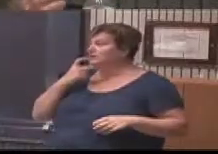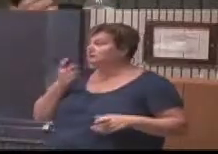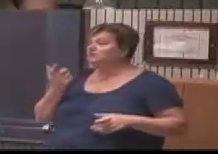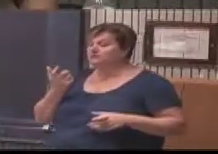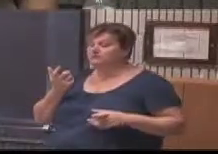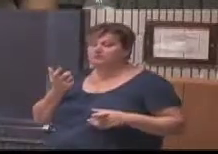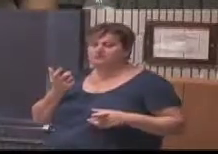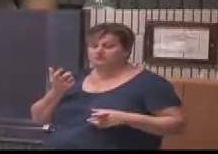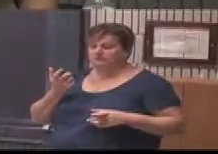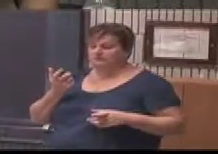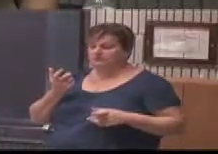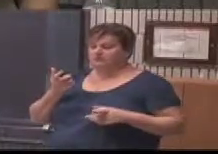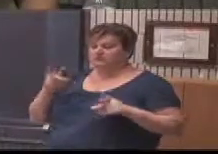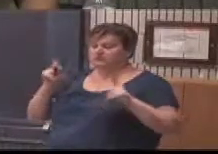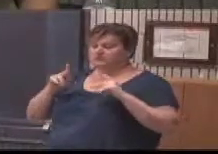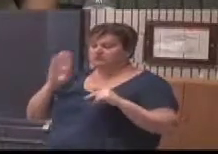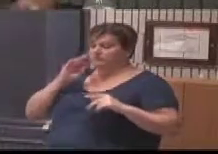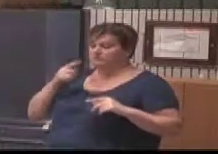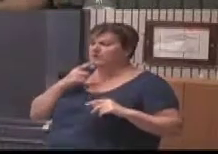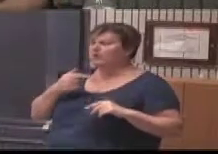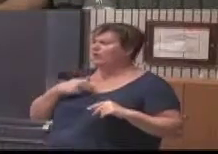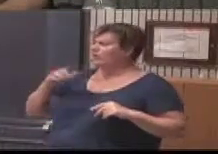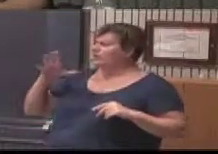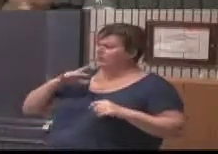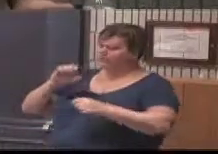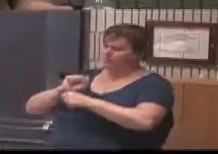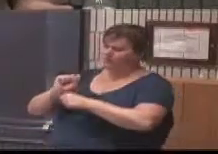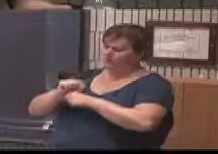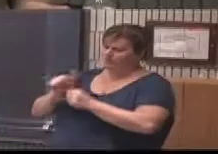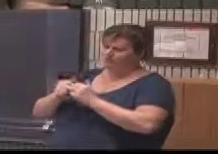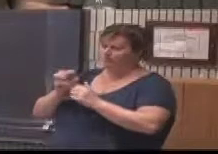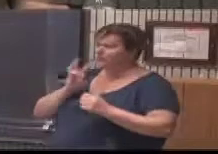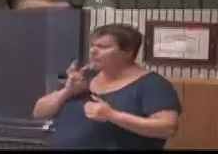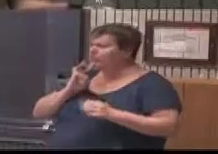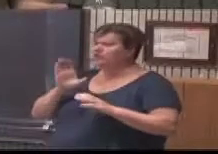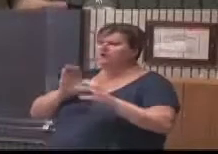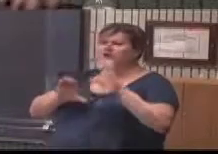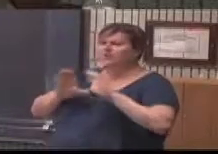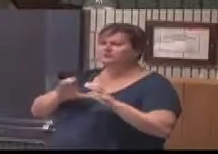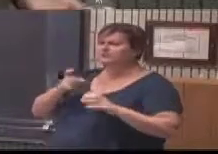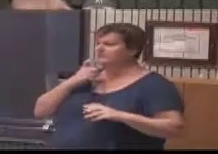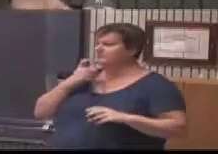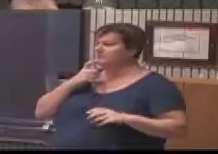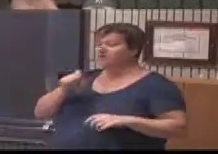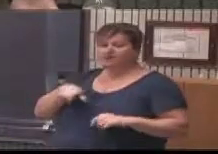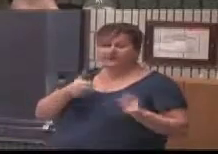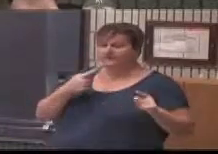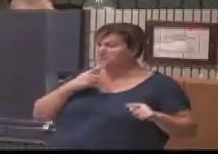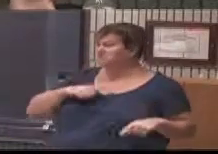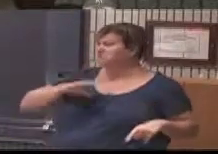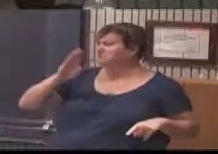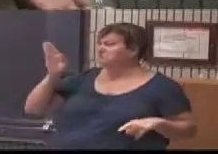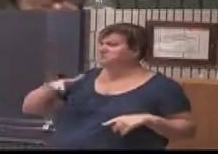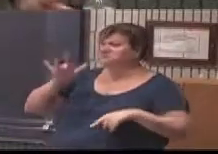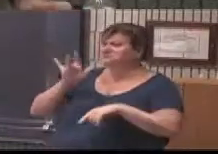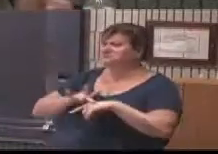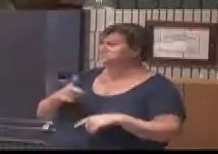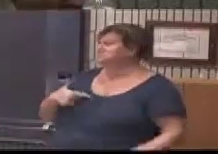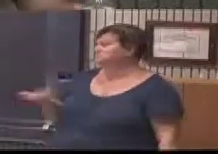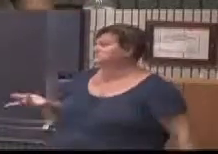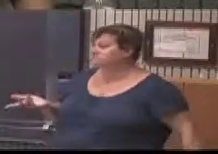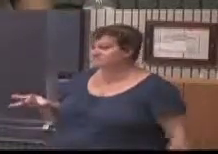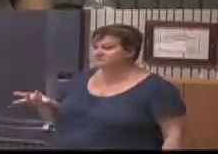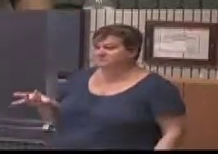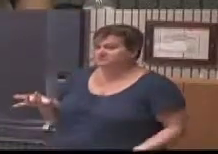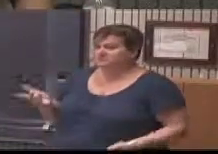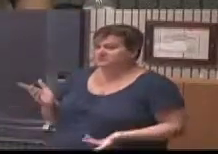again, for just as many people that will say to you that, oh yeah, I was around water, I was working with chemicals or metal, there'll be just as many people that say they don't know if